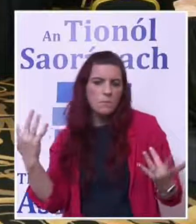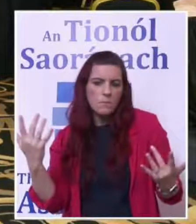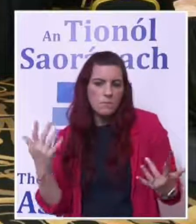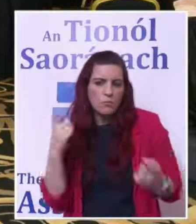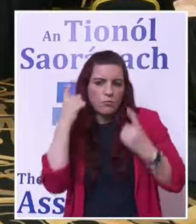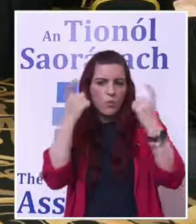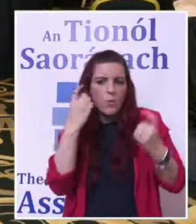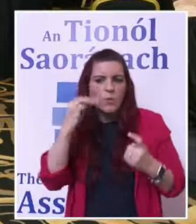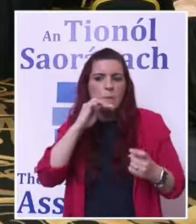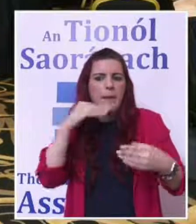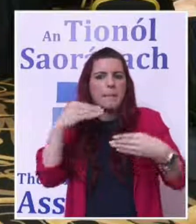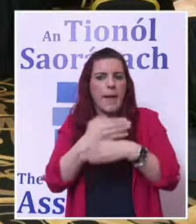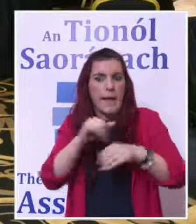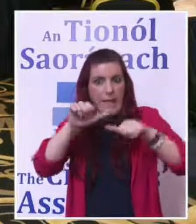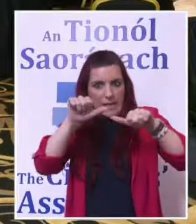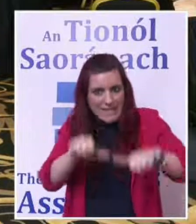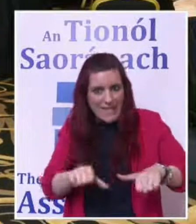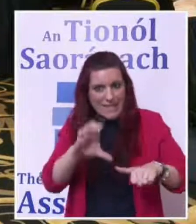what you meant by consensus.